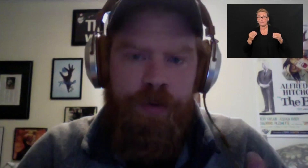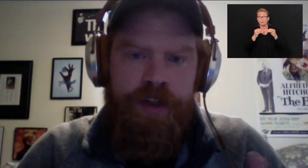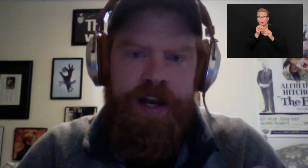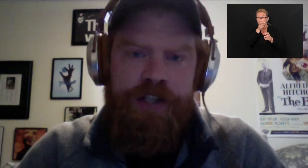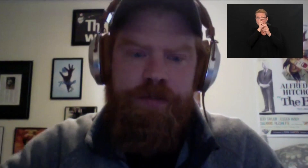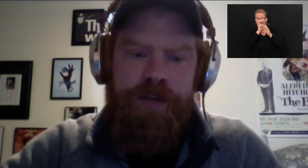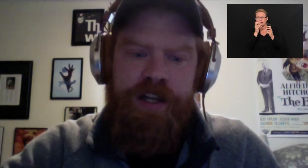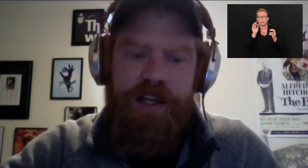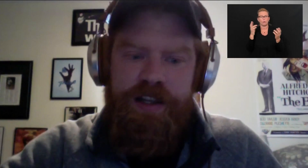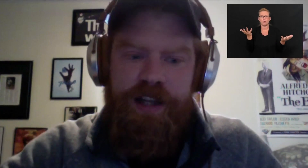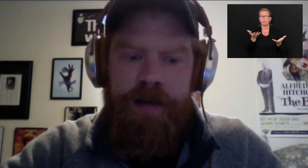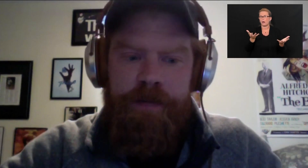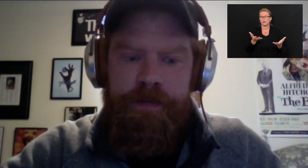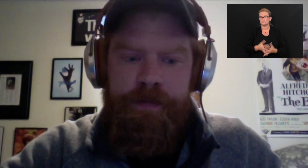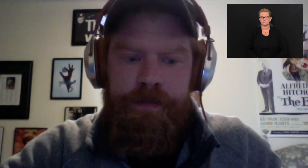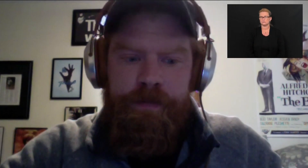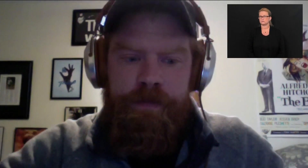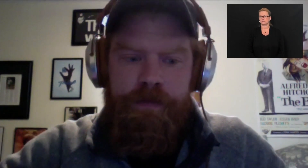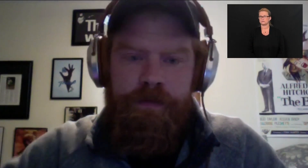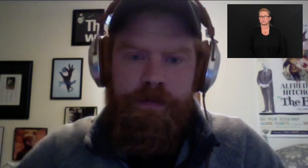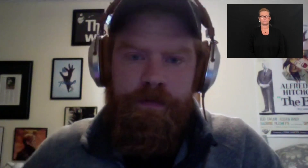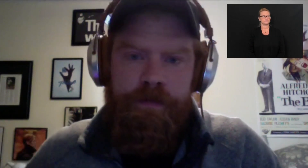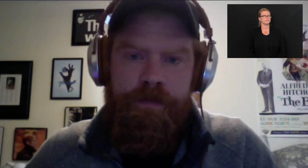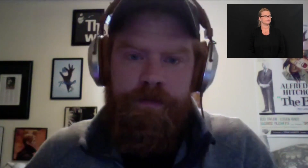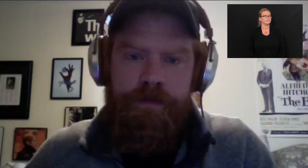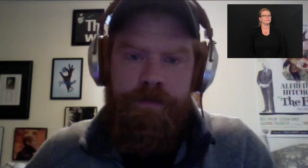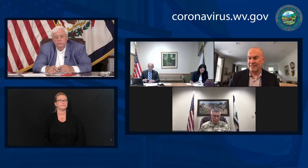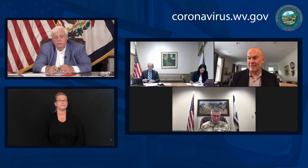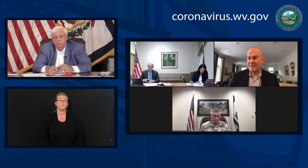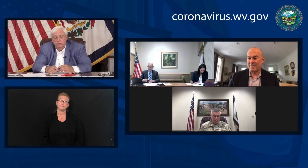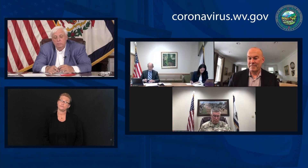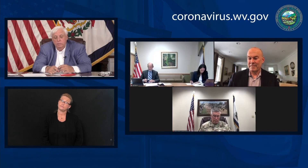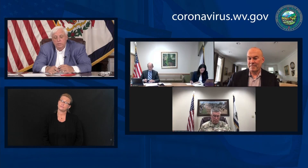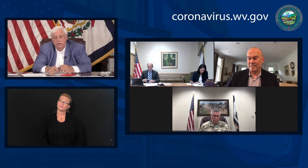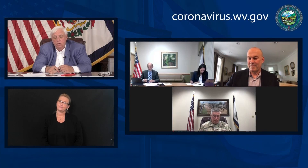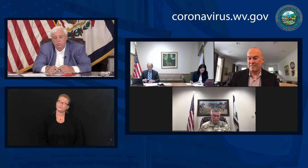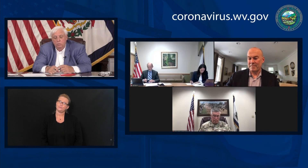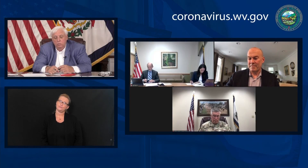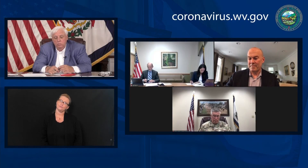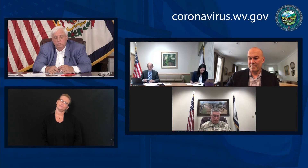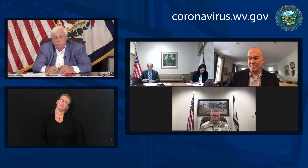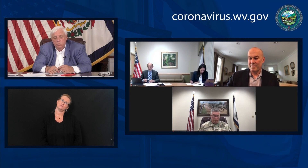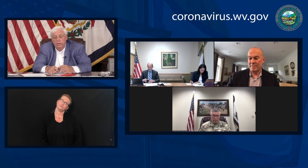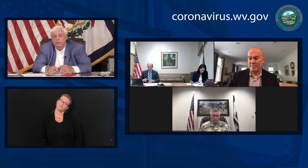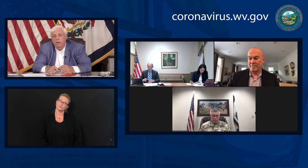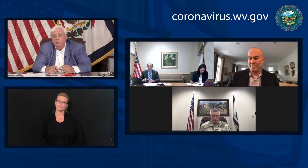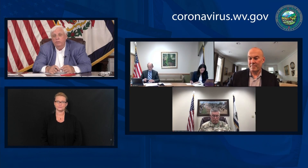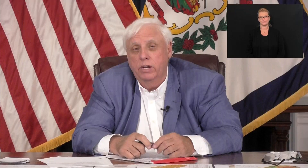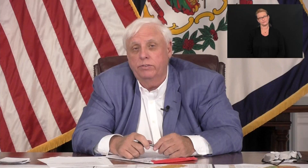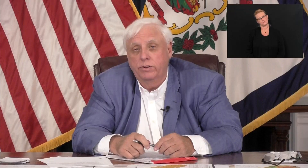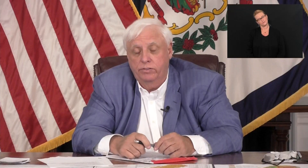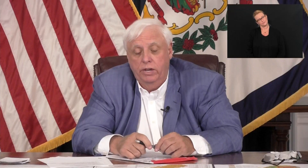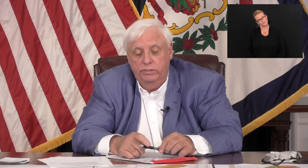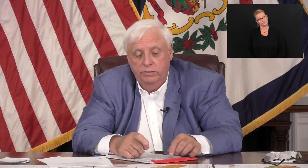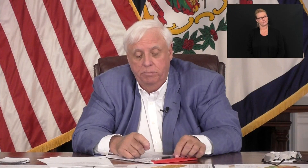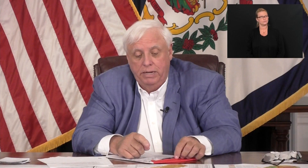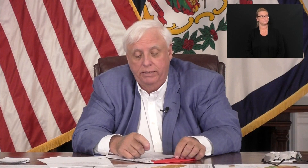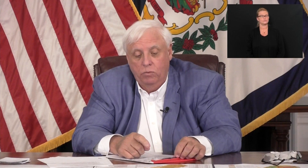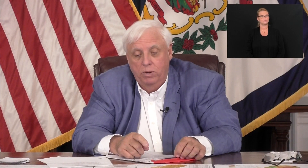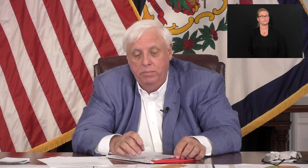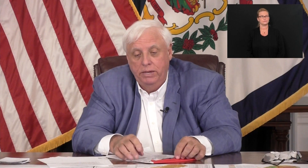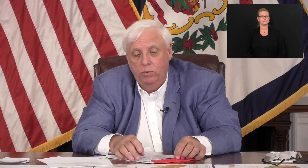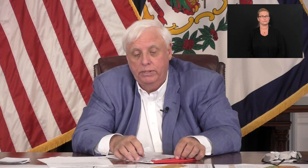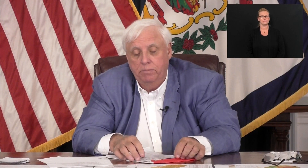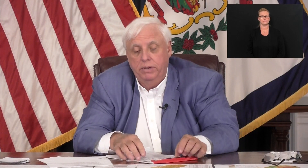What will that actually mean to hit that? Well, Charles, we're having lots and lots of discussions about